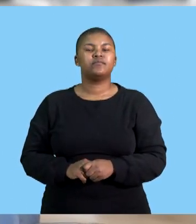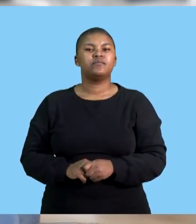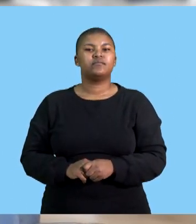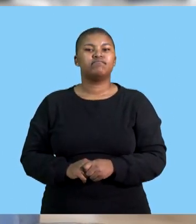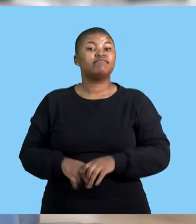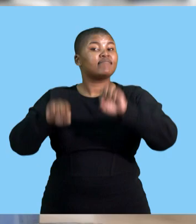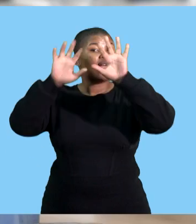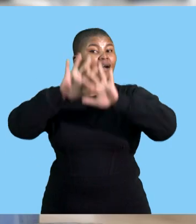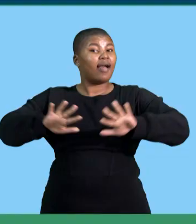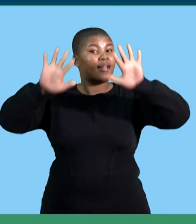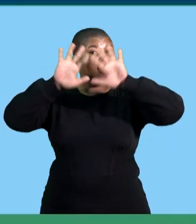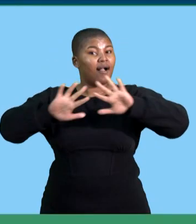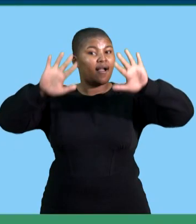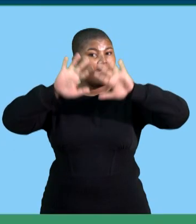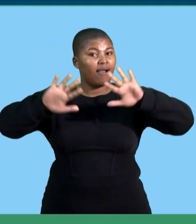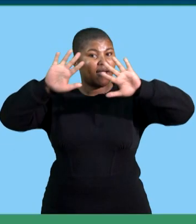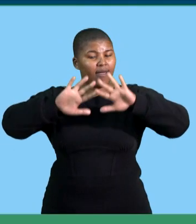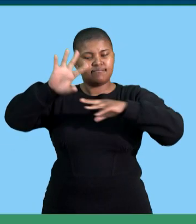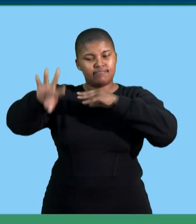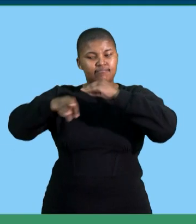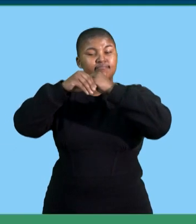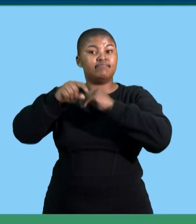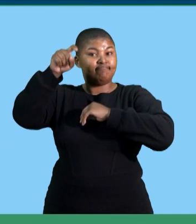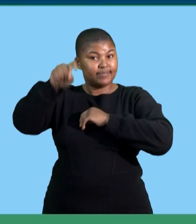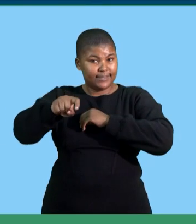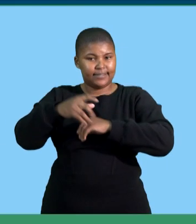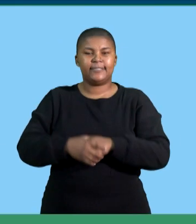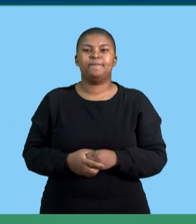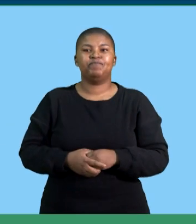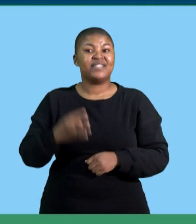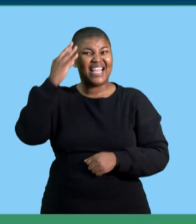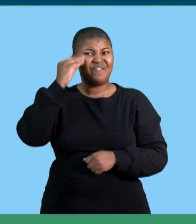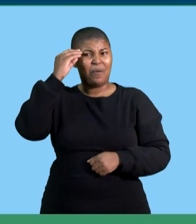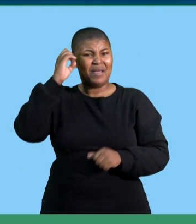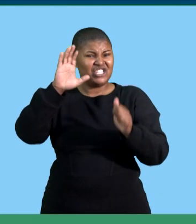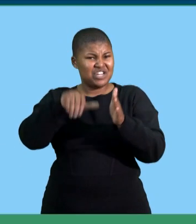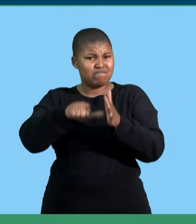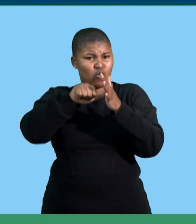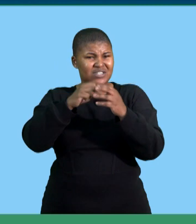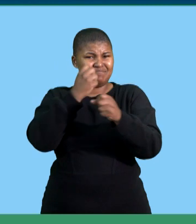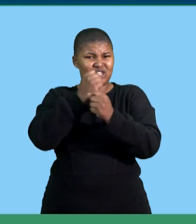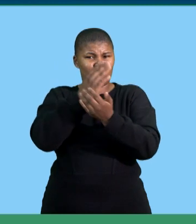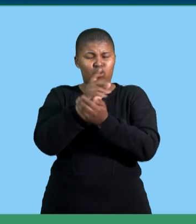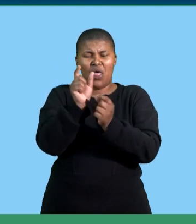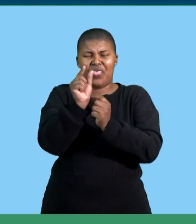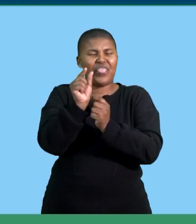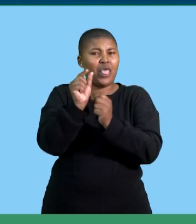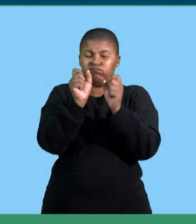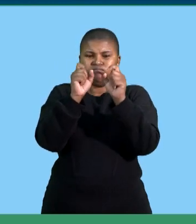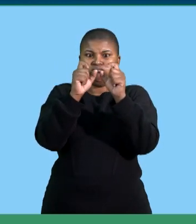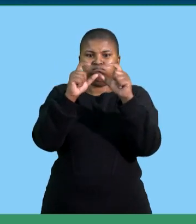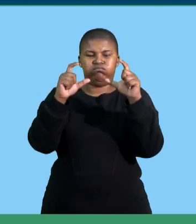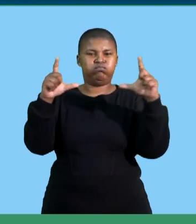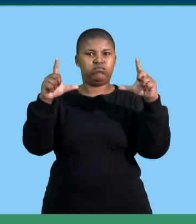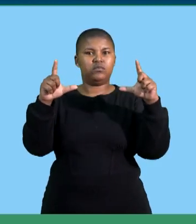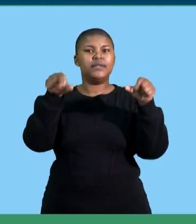and large fonts for the most important information. So in order for you to highlight those important information, give them